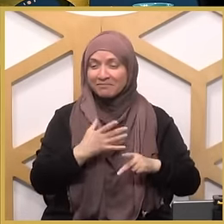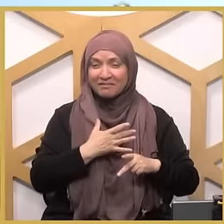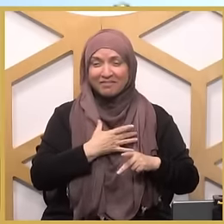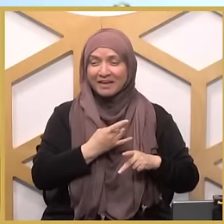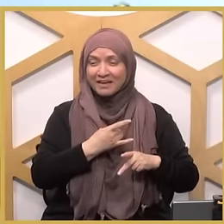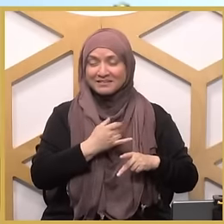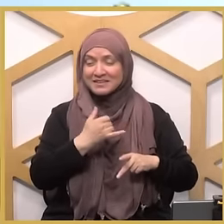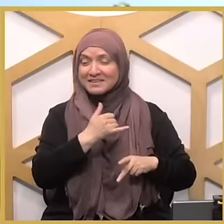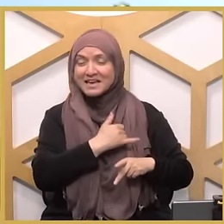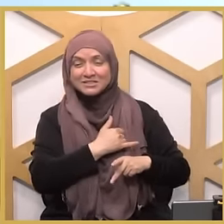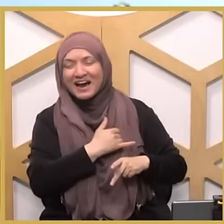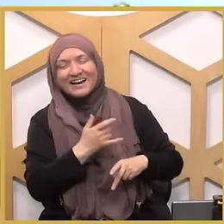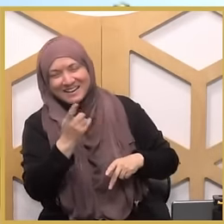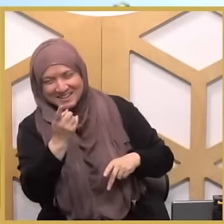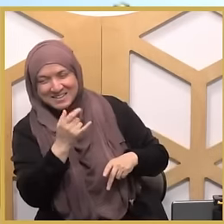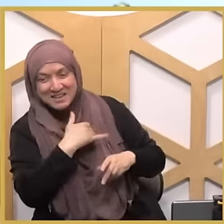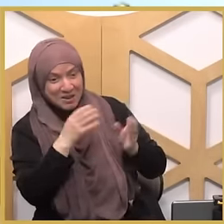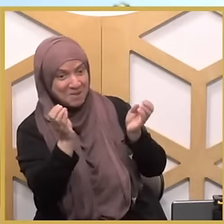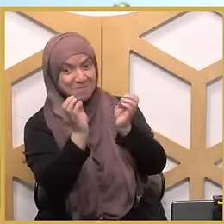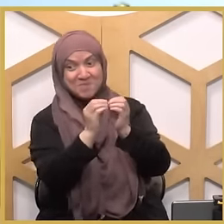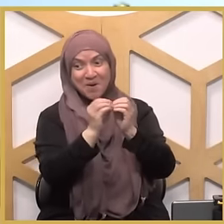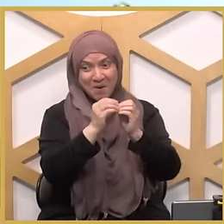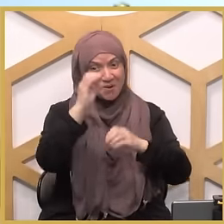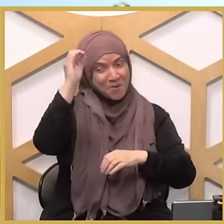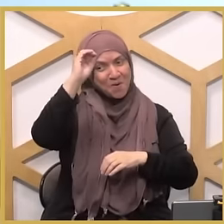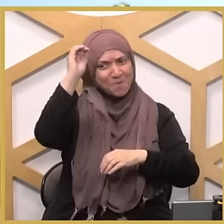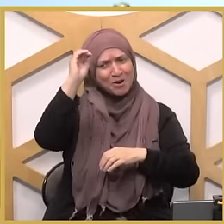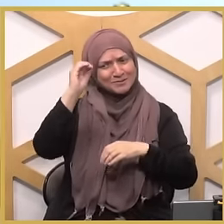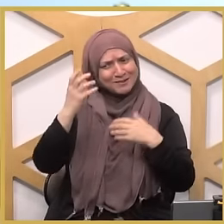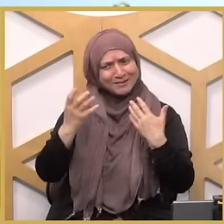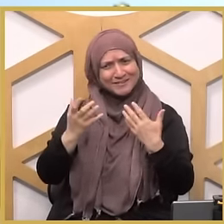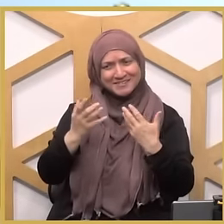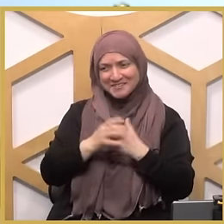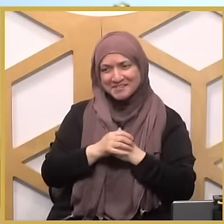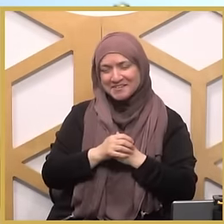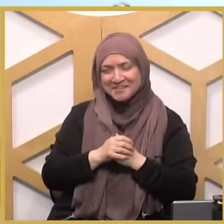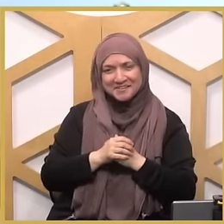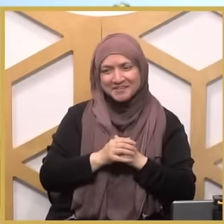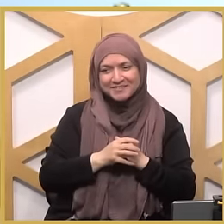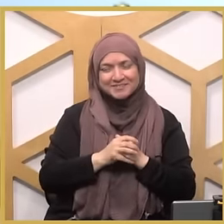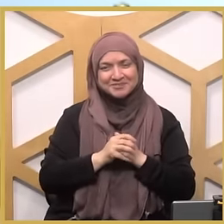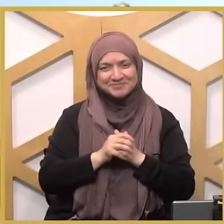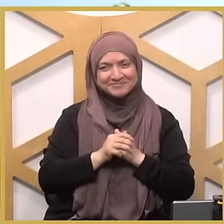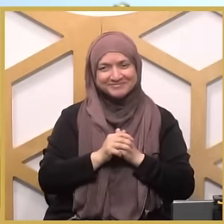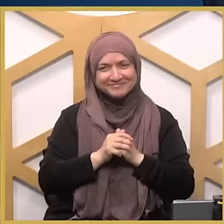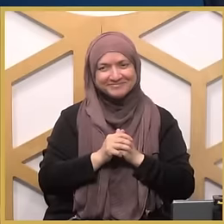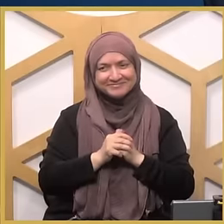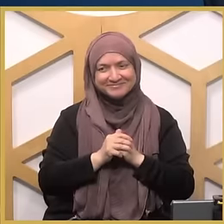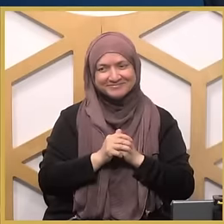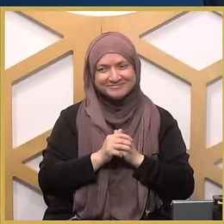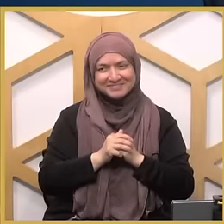16 people are fitna for me, but you know. But it's okay, Sheikh. Everyone knows the truth. MashaAllah. I mean,